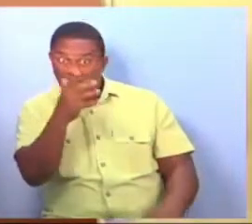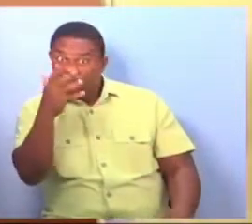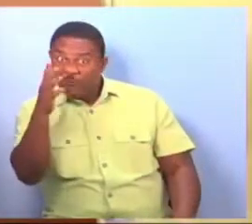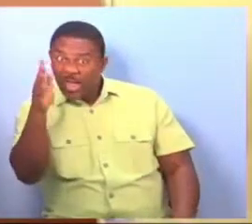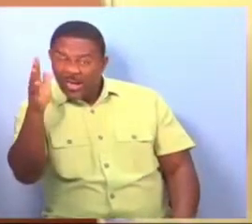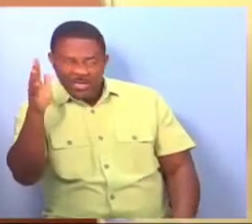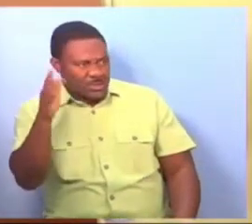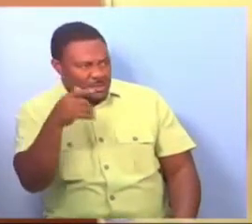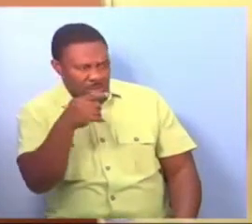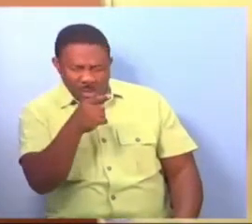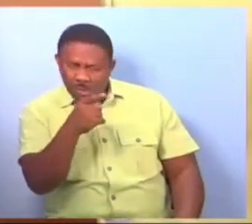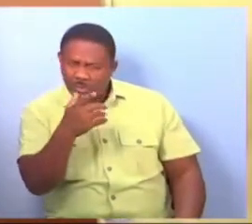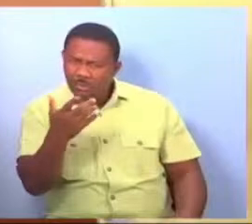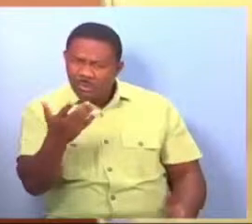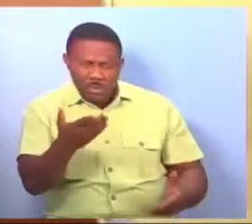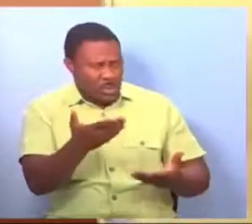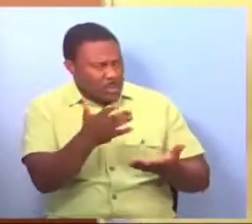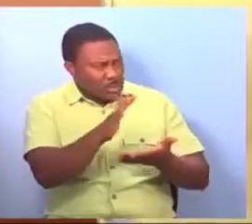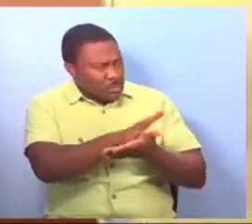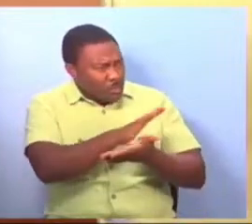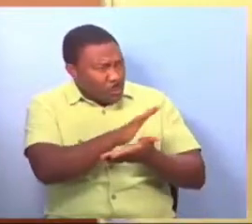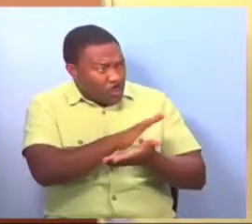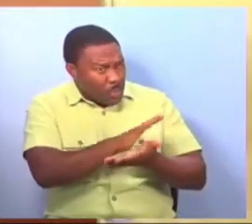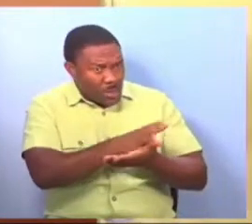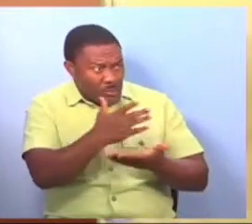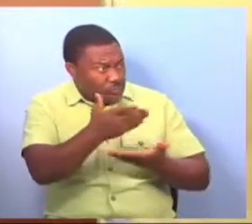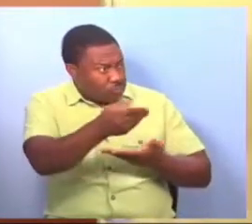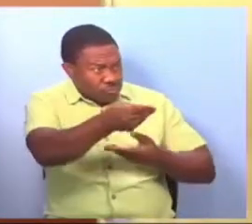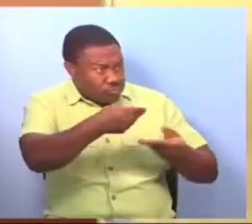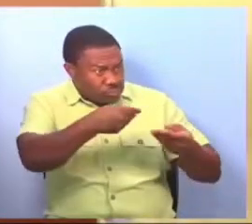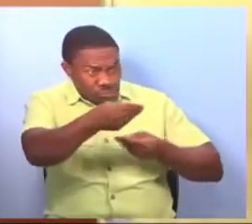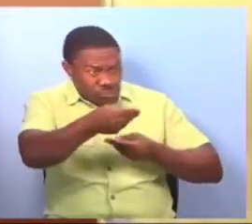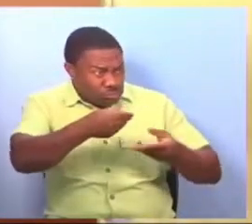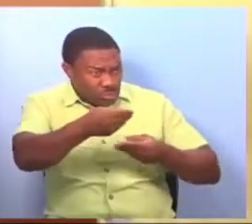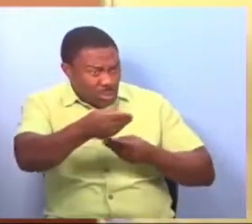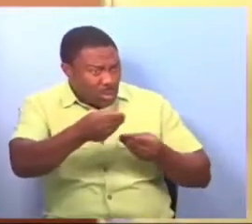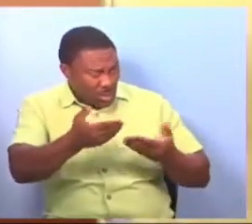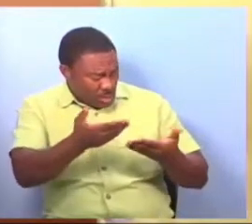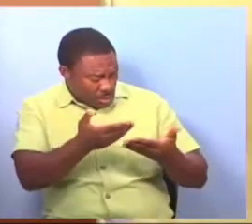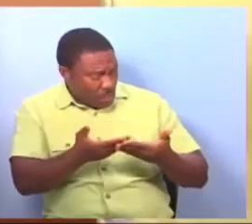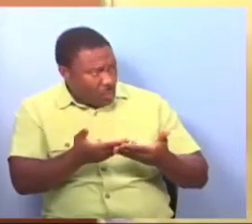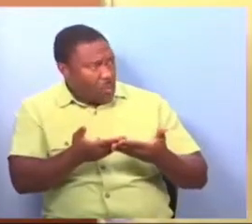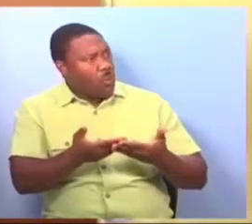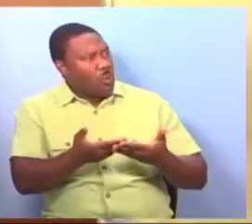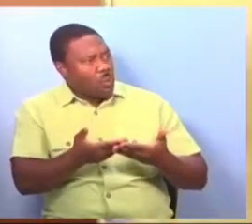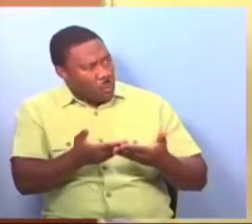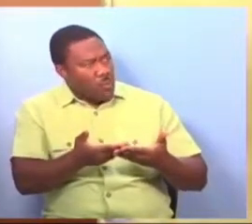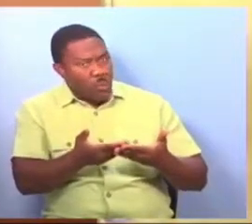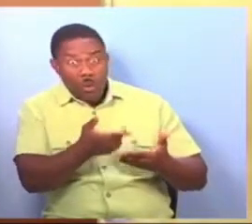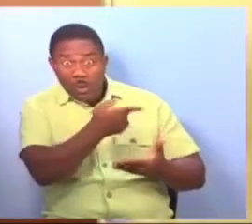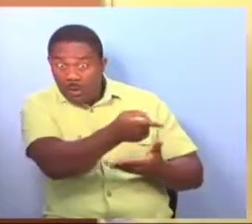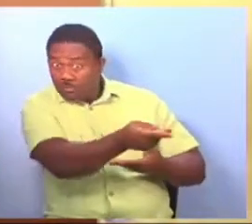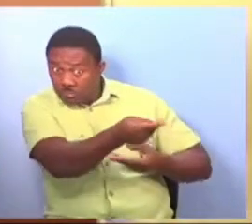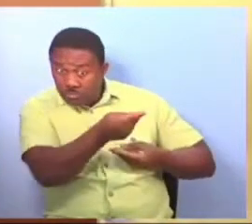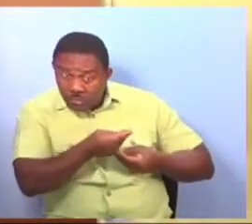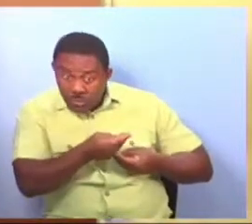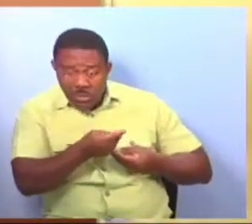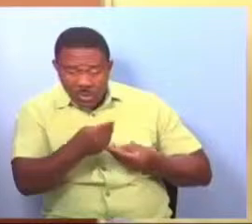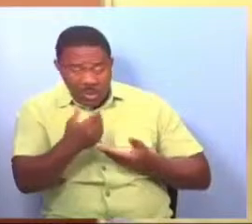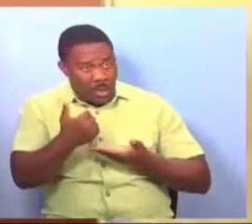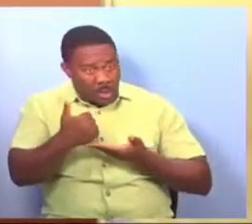given us some papers that we couldn't go past, but had to use for our